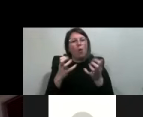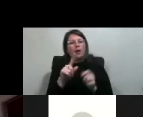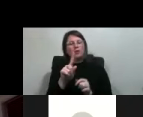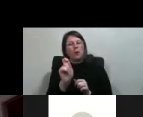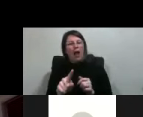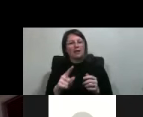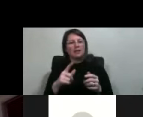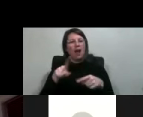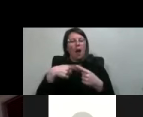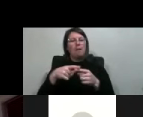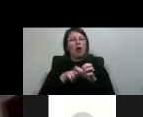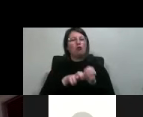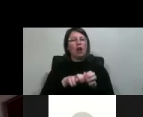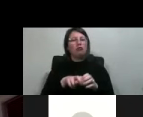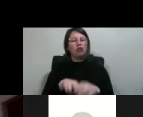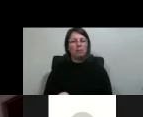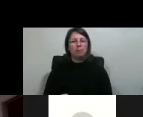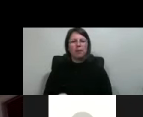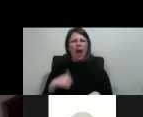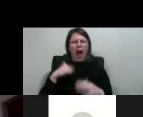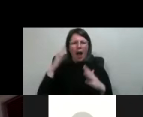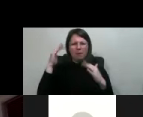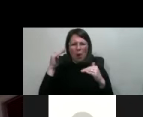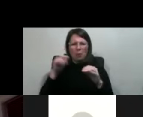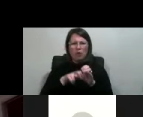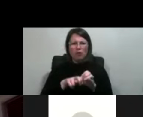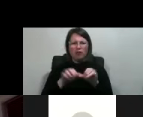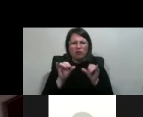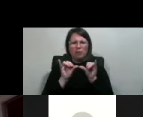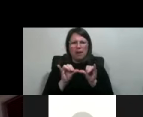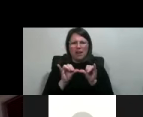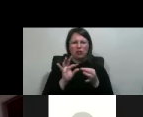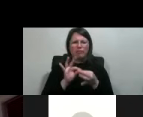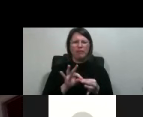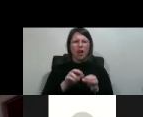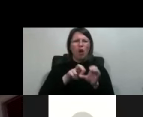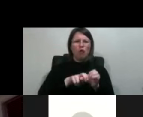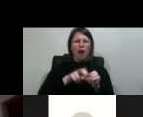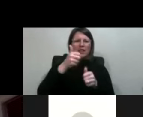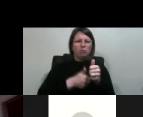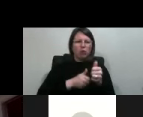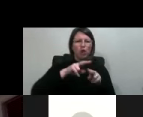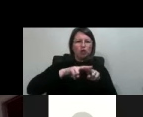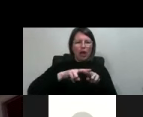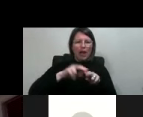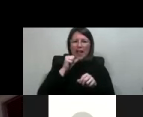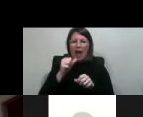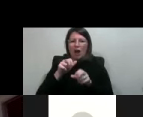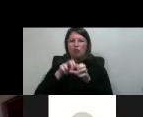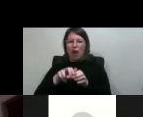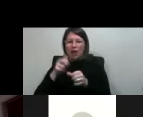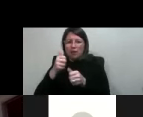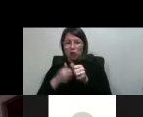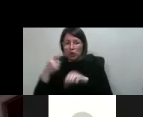about ridership, which is I'm hoping ridership is measured in terms of rides per train, not in terms of rides per day. Is that